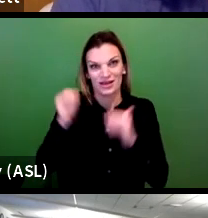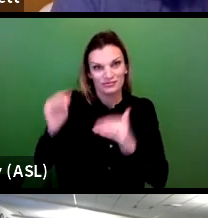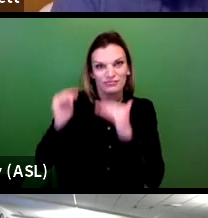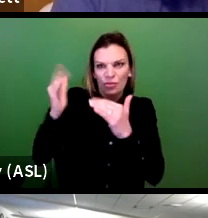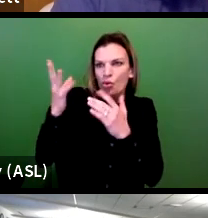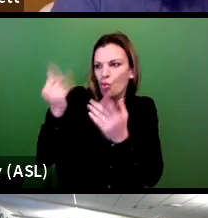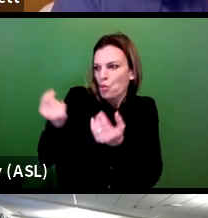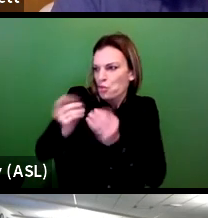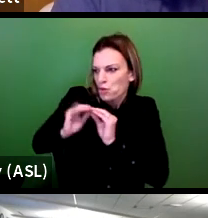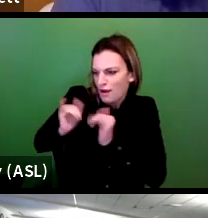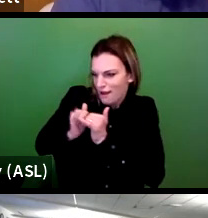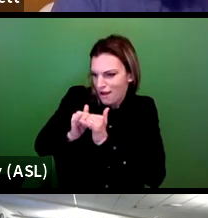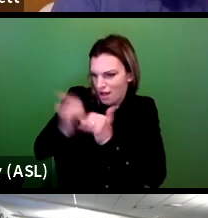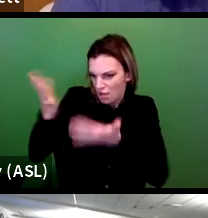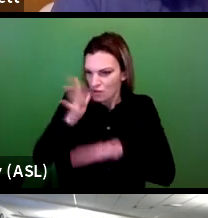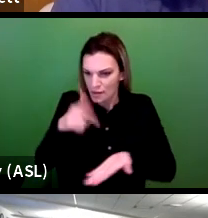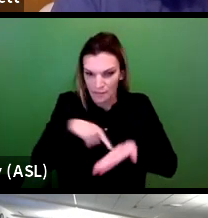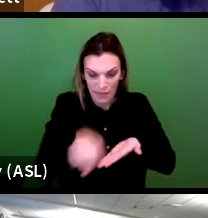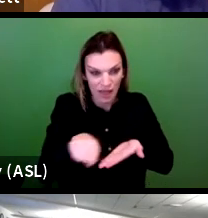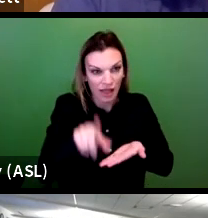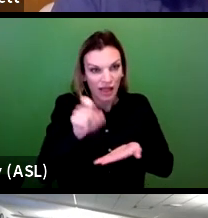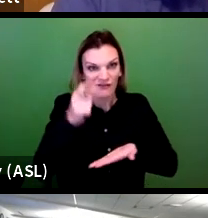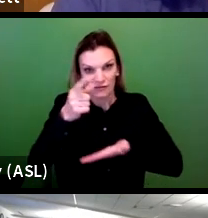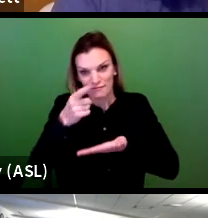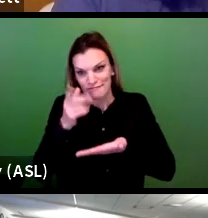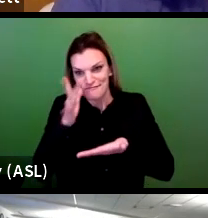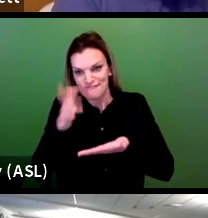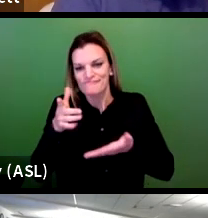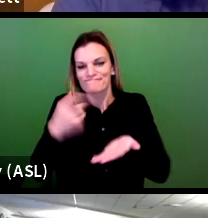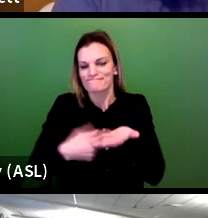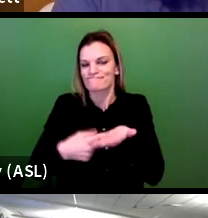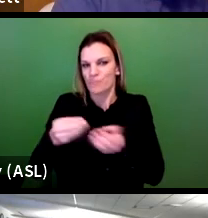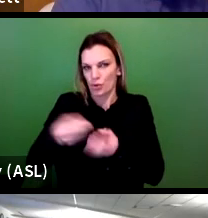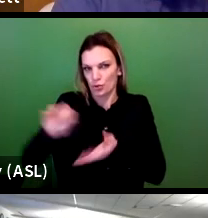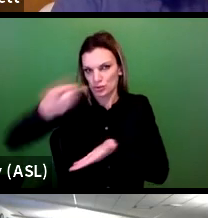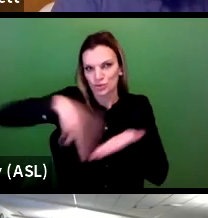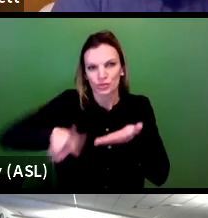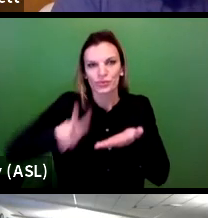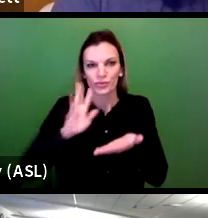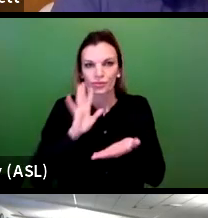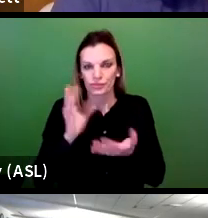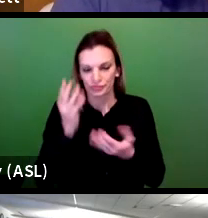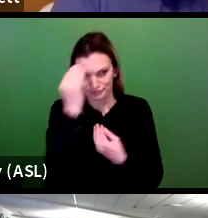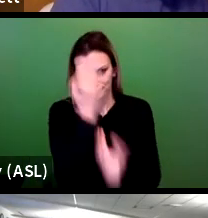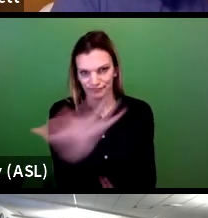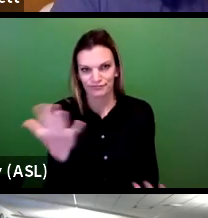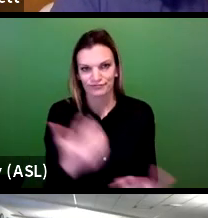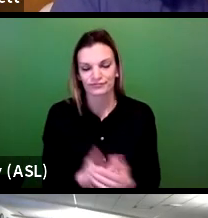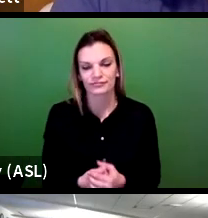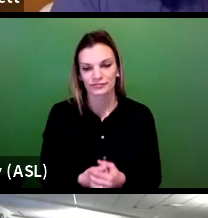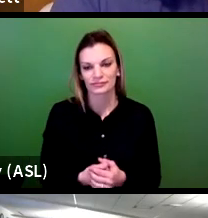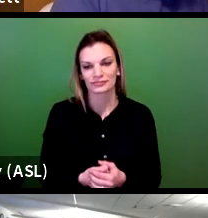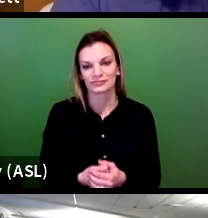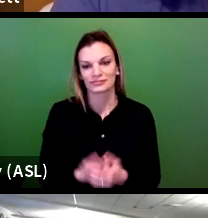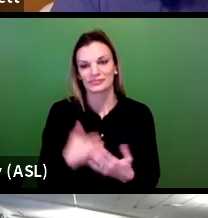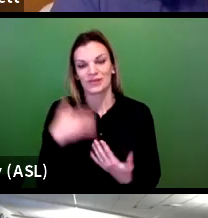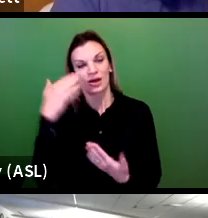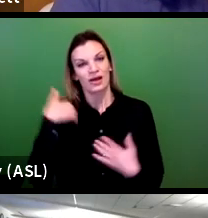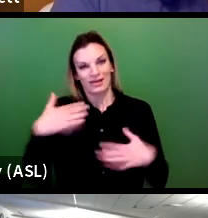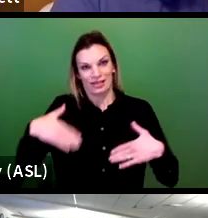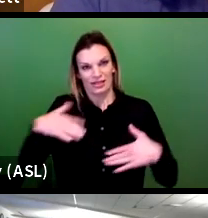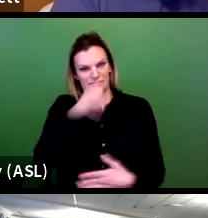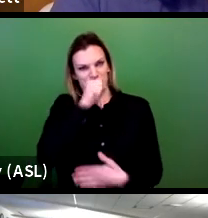that as well 2 weeks from now. And that is why we did not put discussion